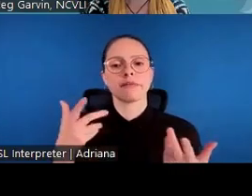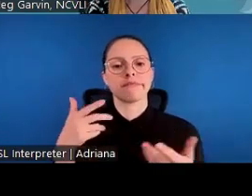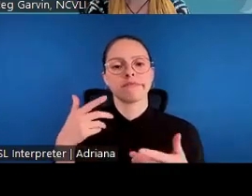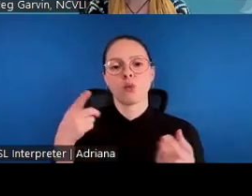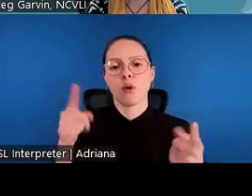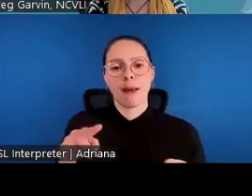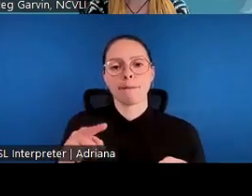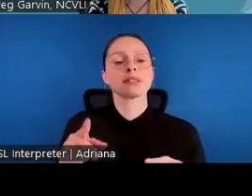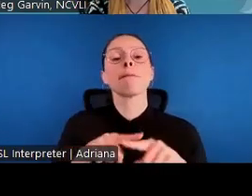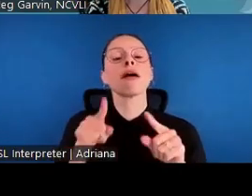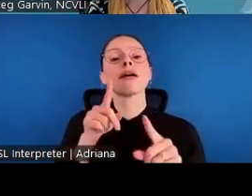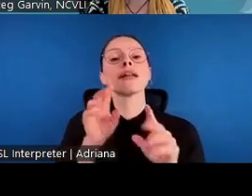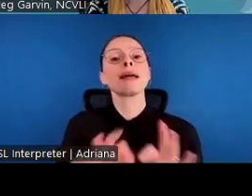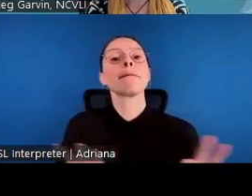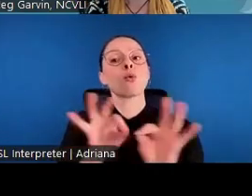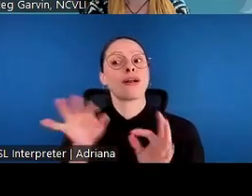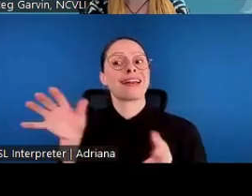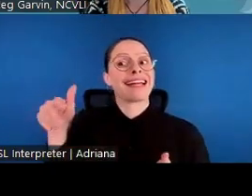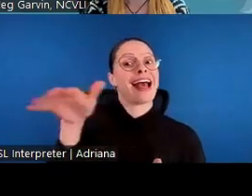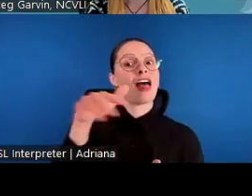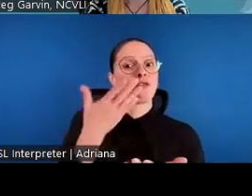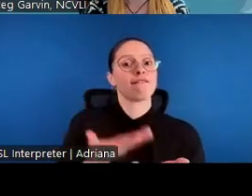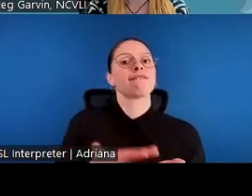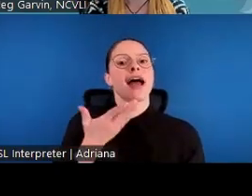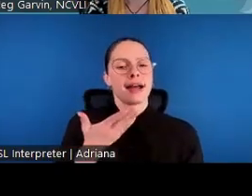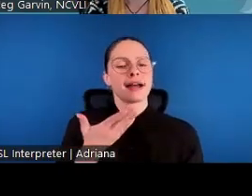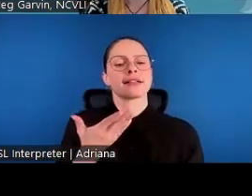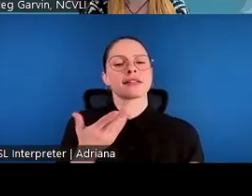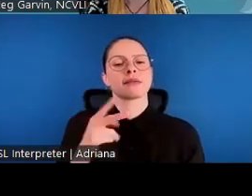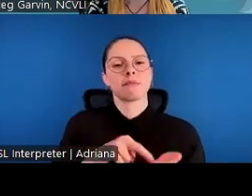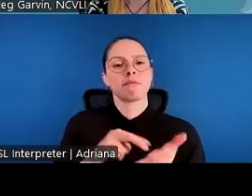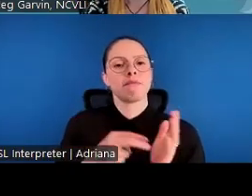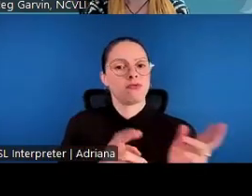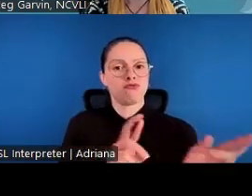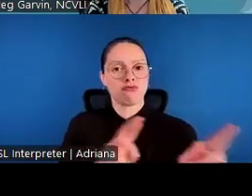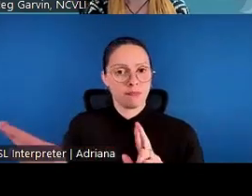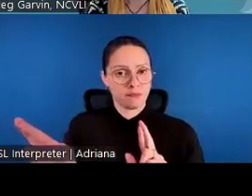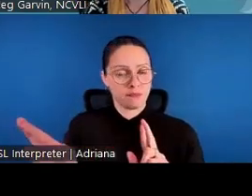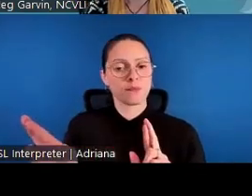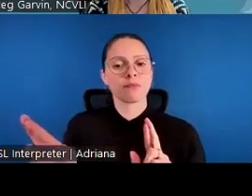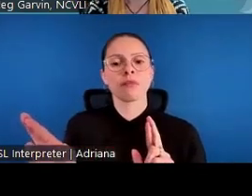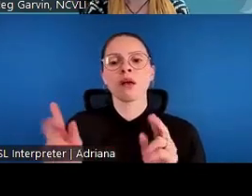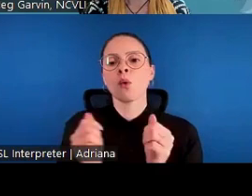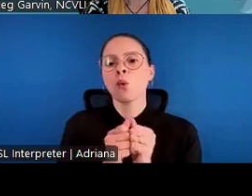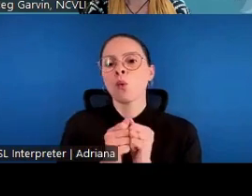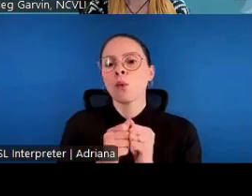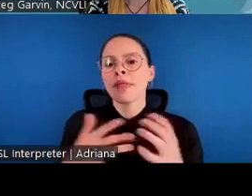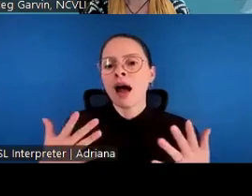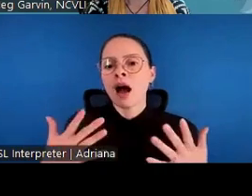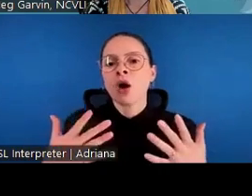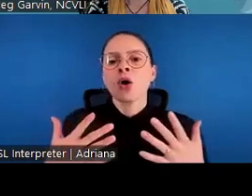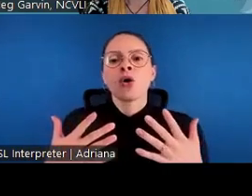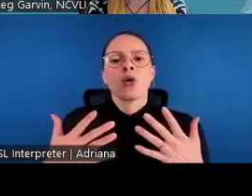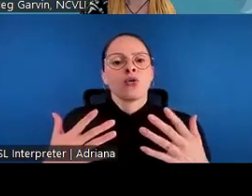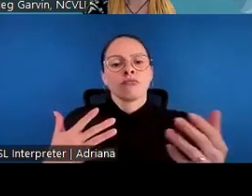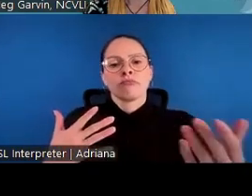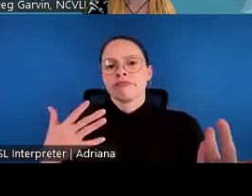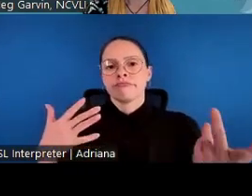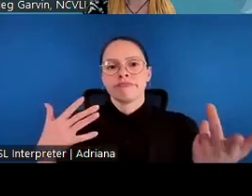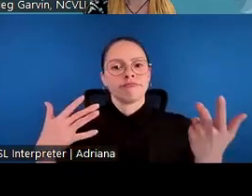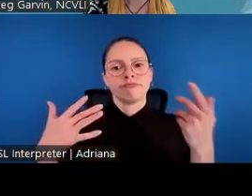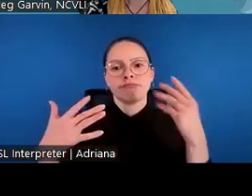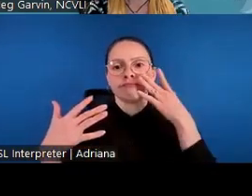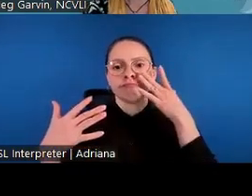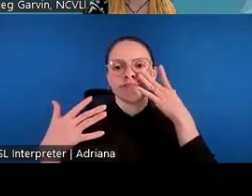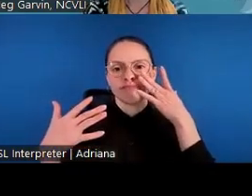going to want to gather those facts and be in a position to be able to provide them without agreeing to waive and provide their